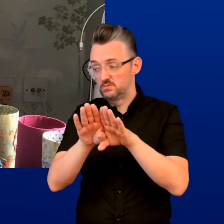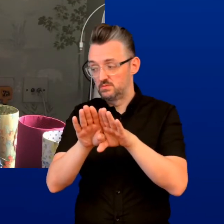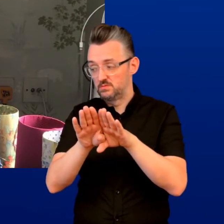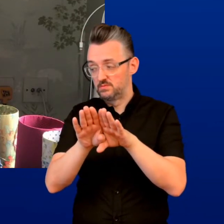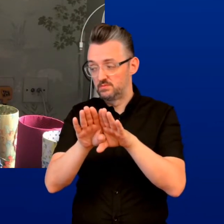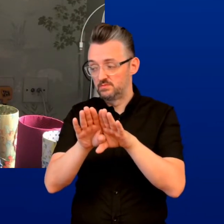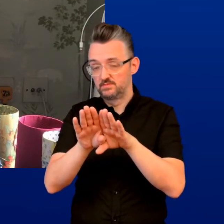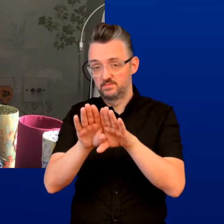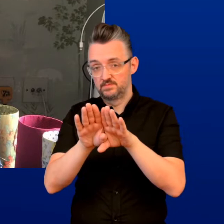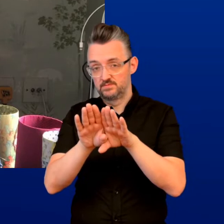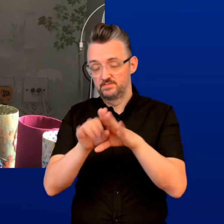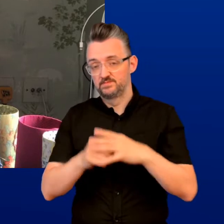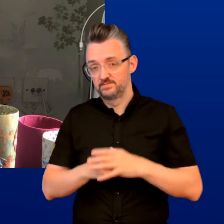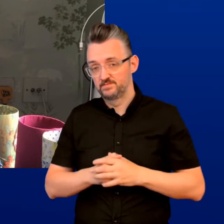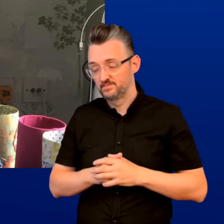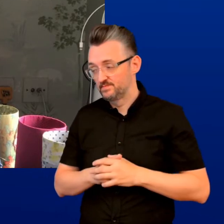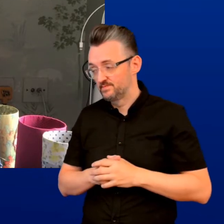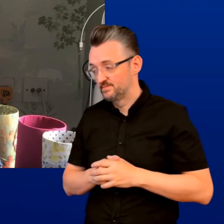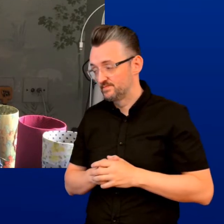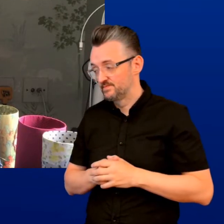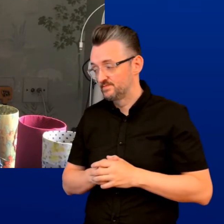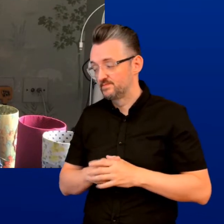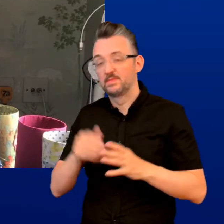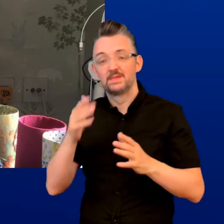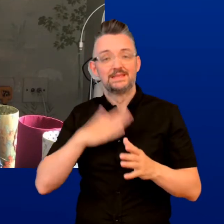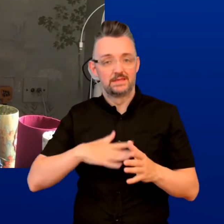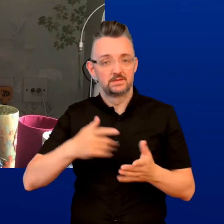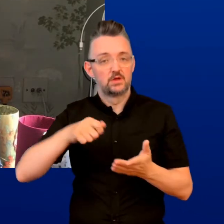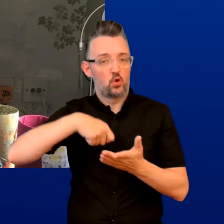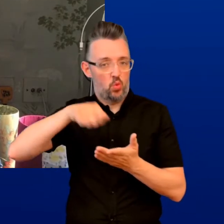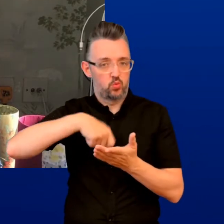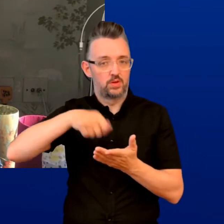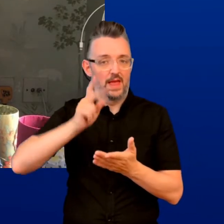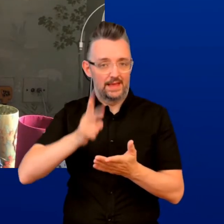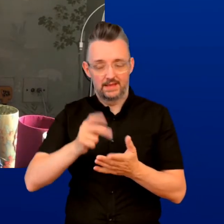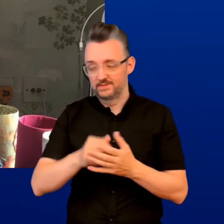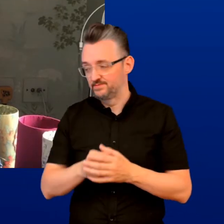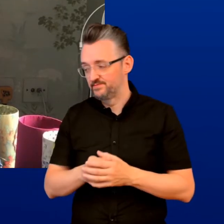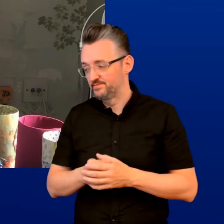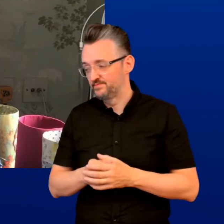yeah, I believe that's it. Then you have to use the glue stick again